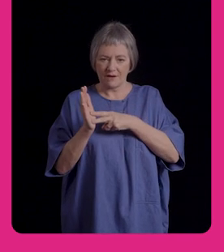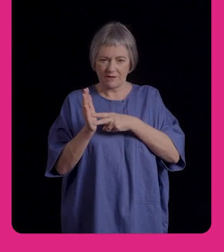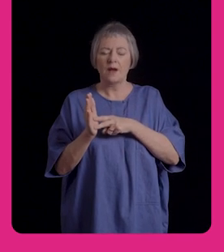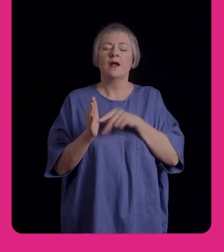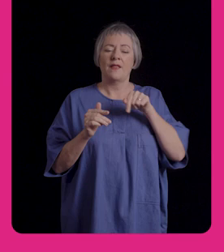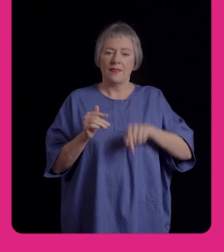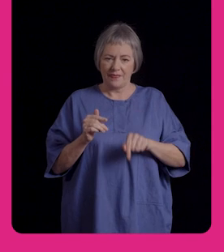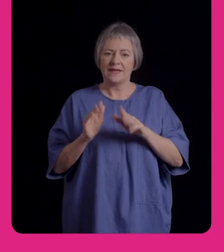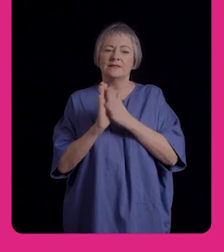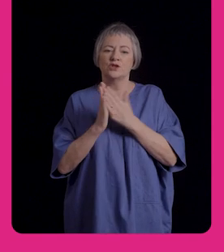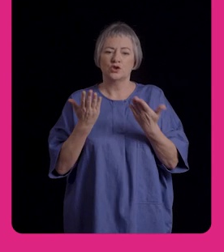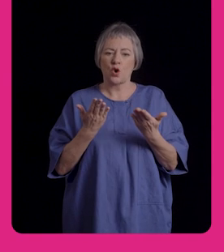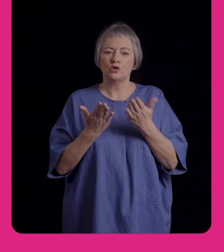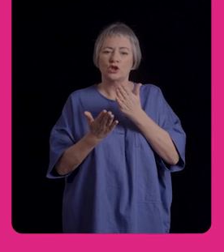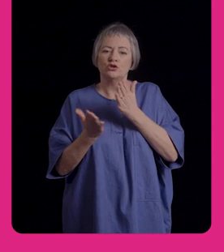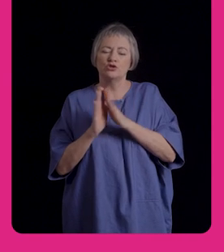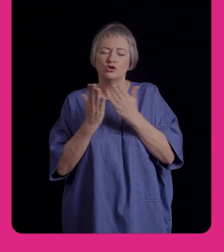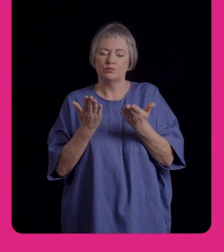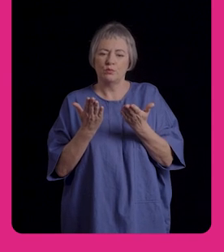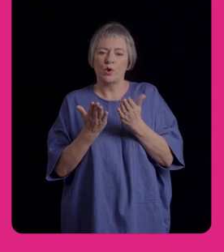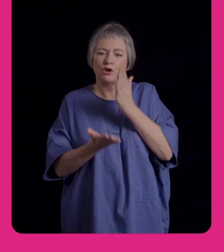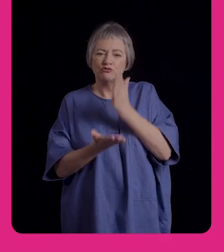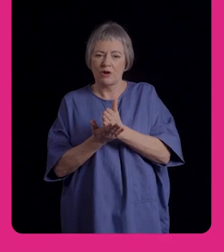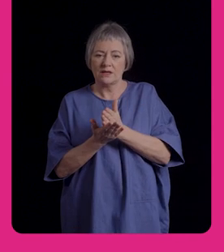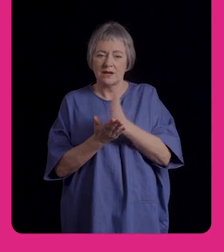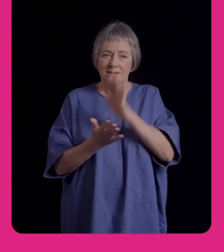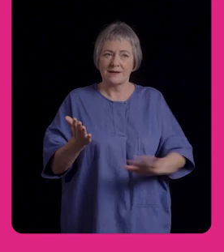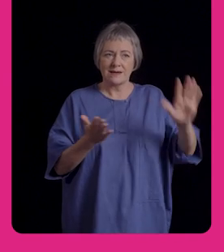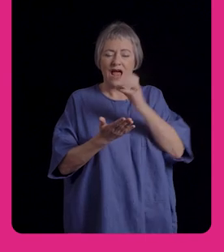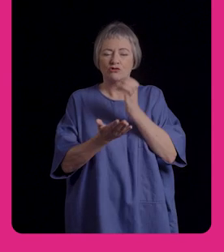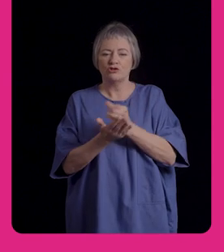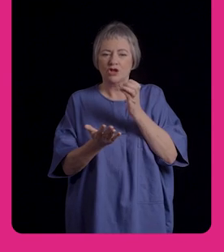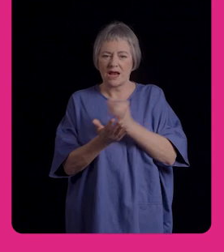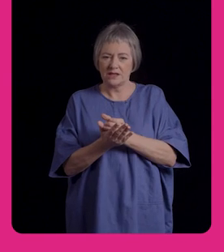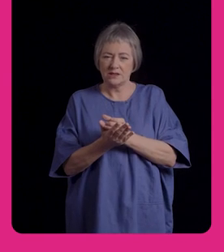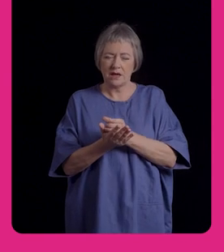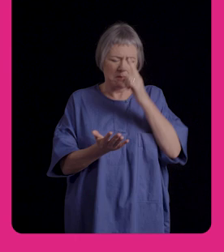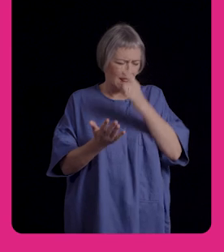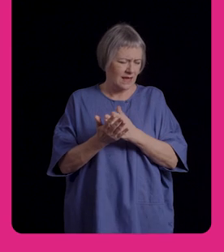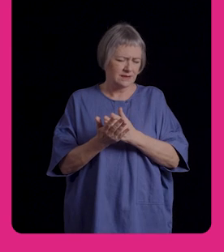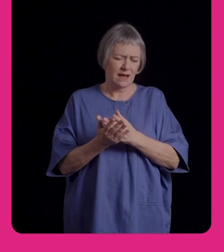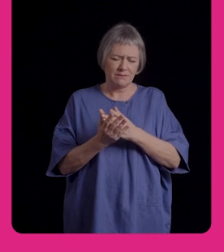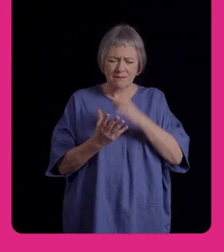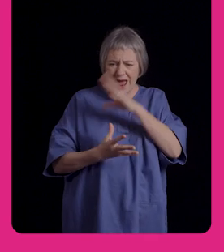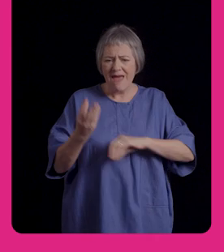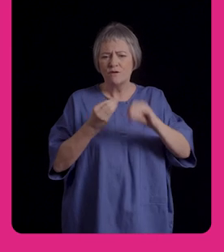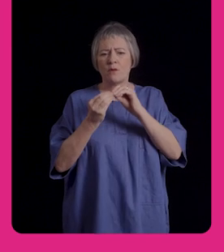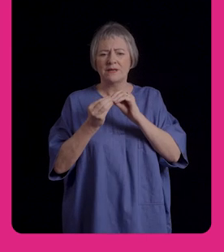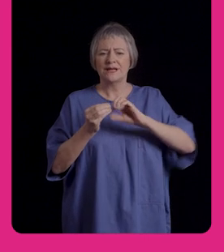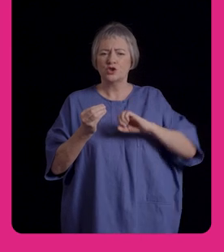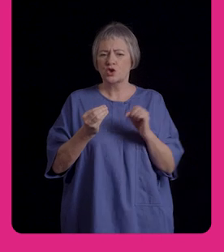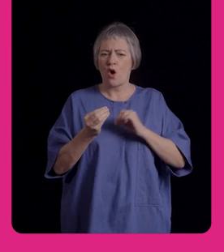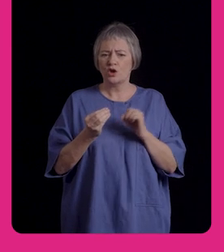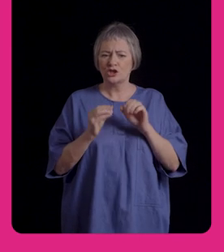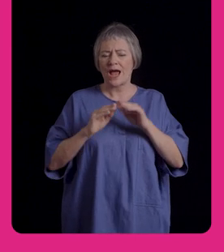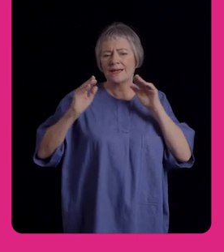Week Scotland event brought to you by the Scottish Book Trust. The Scottish Book Trust is a national charity that believes everyone living in Scotland should have equal access to books.